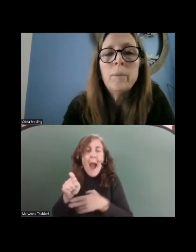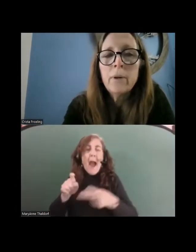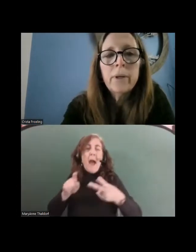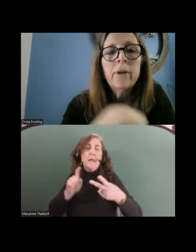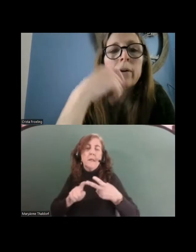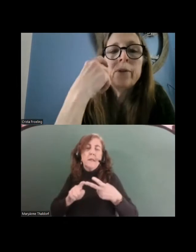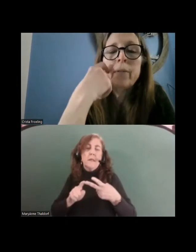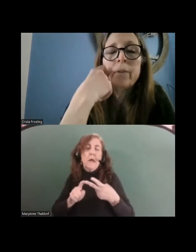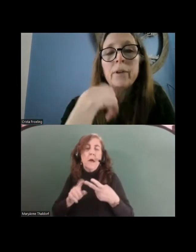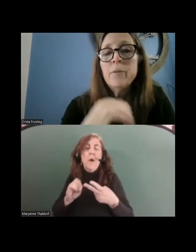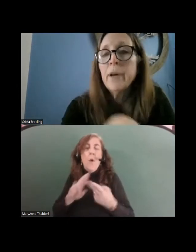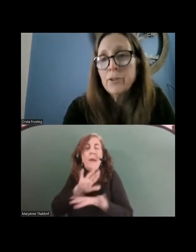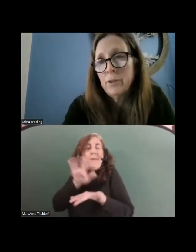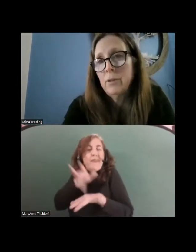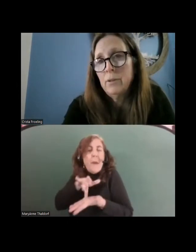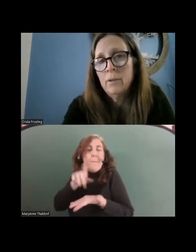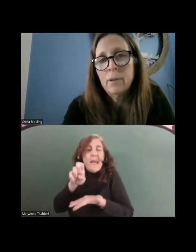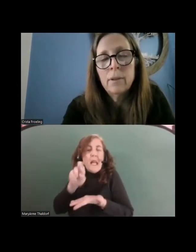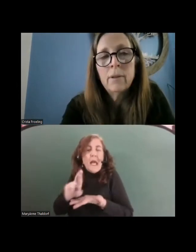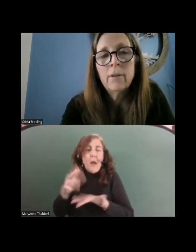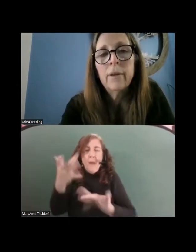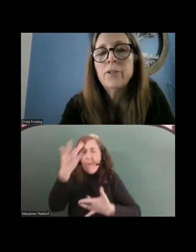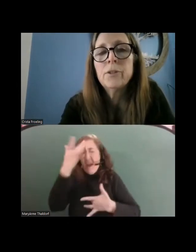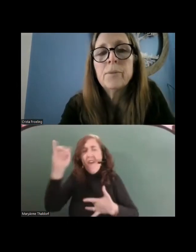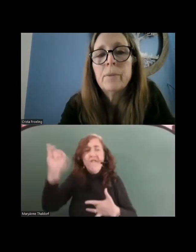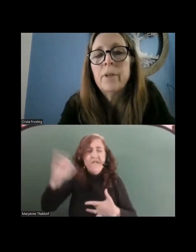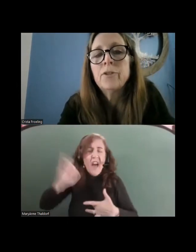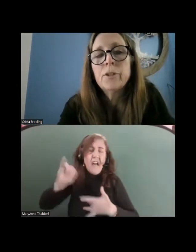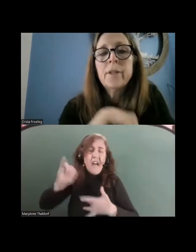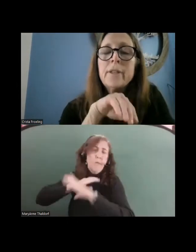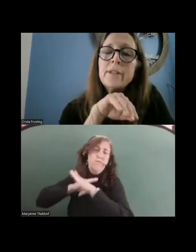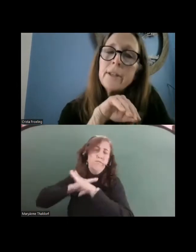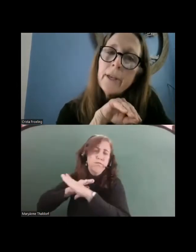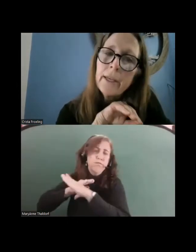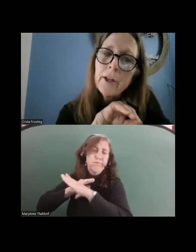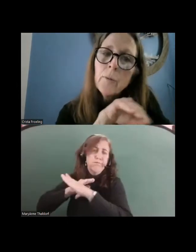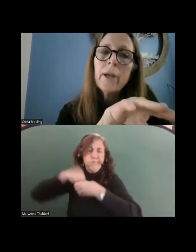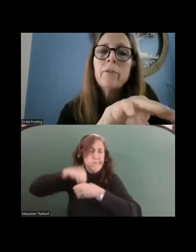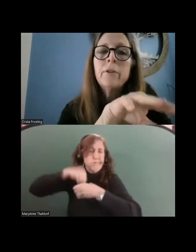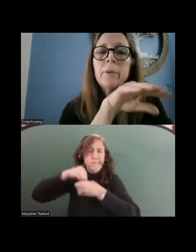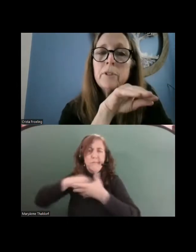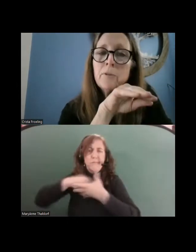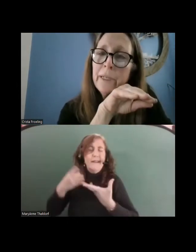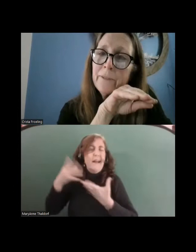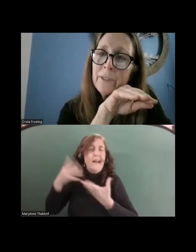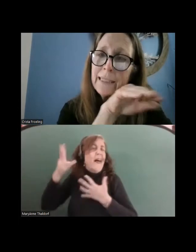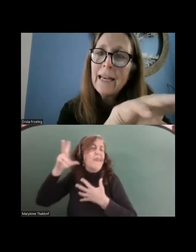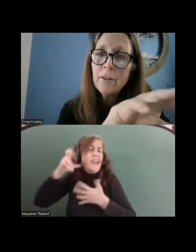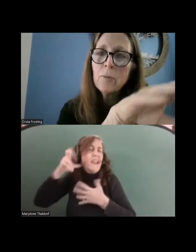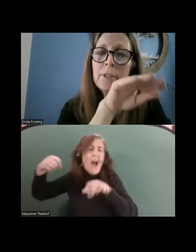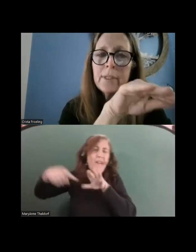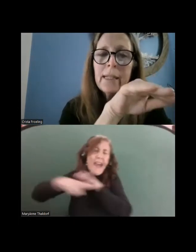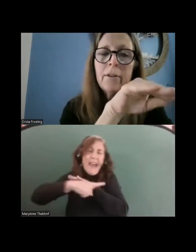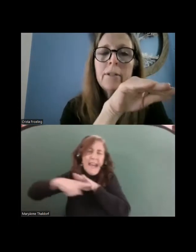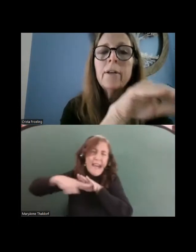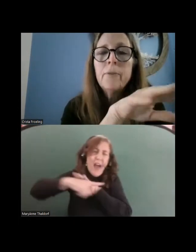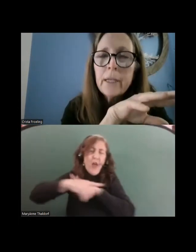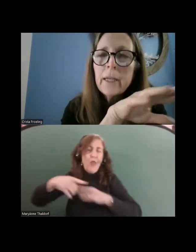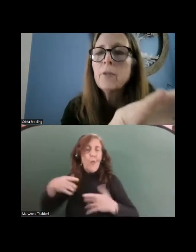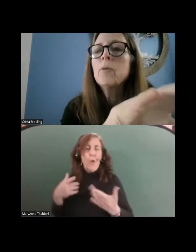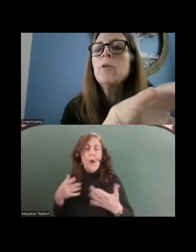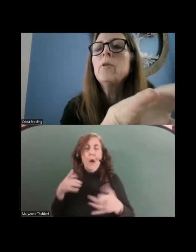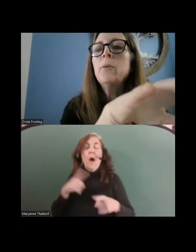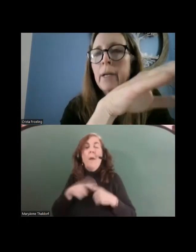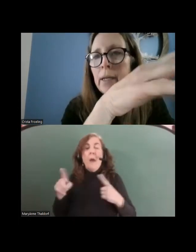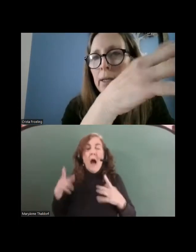The middle ear, if you have an ear infection, it's just that the sound can't get around it. But if it's loud, once it's loud enough, it can